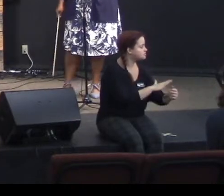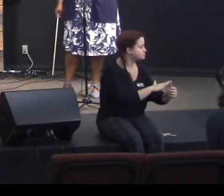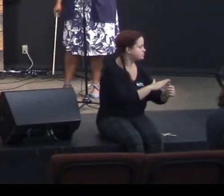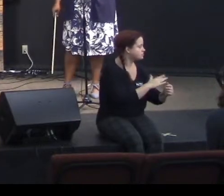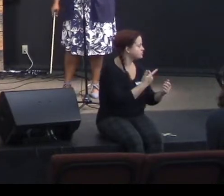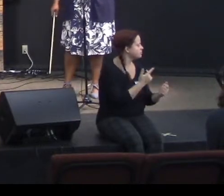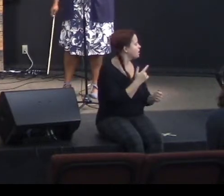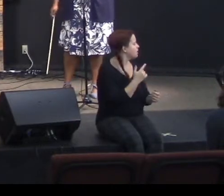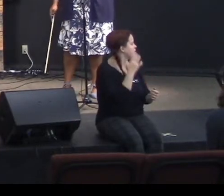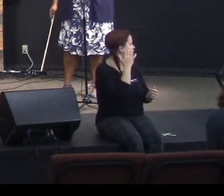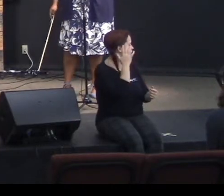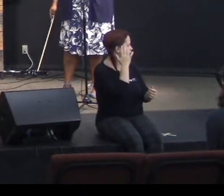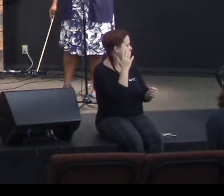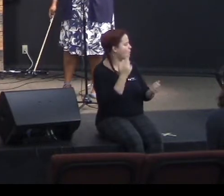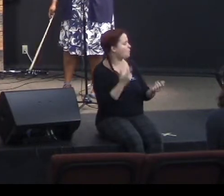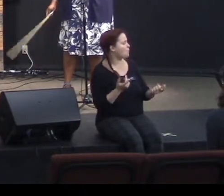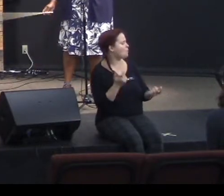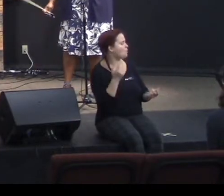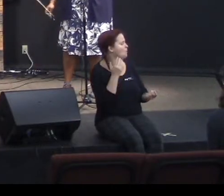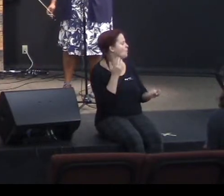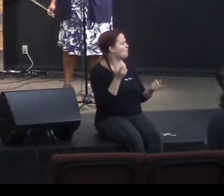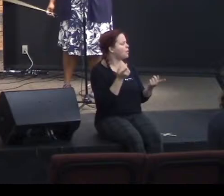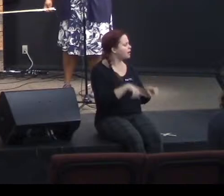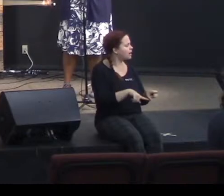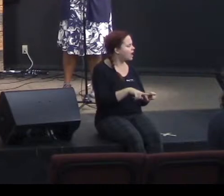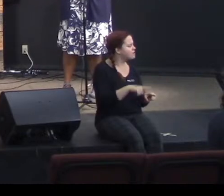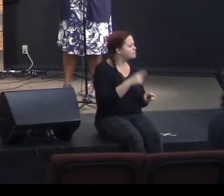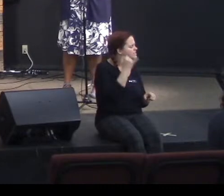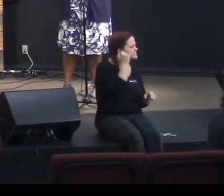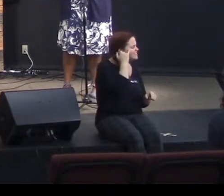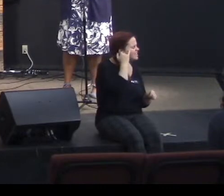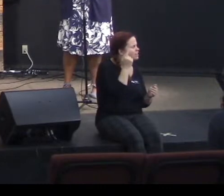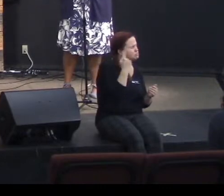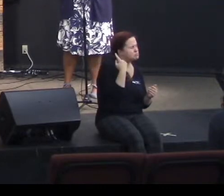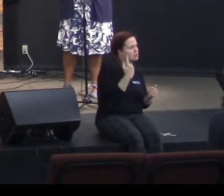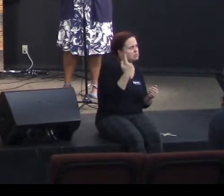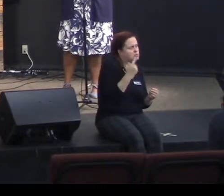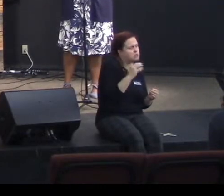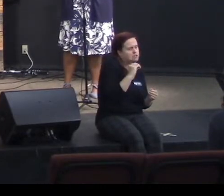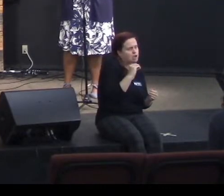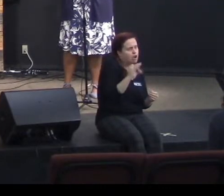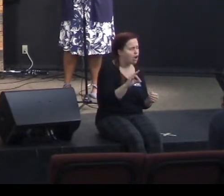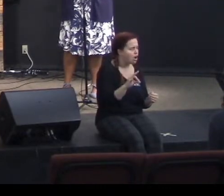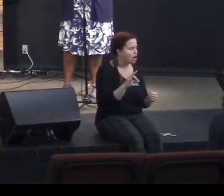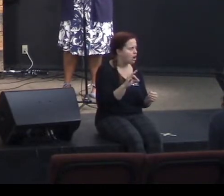off? You didn't put the right amount. What would that sound like?